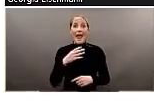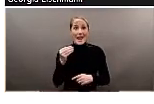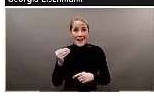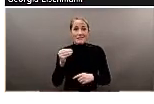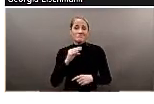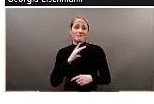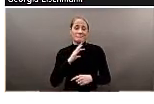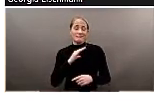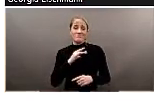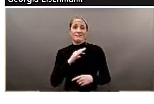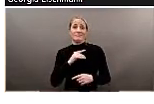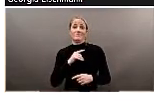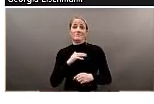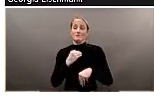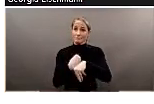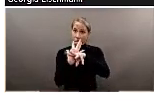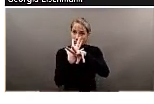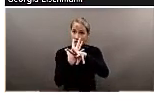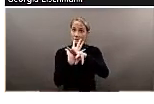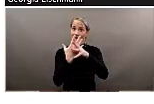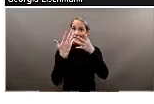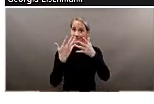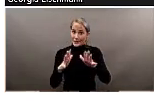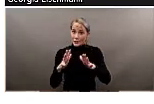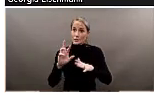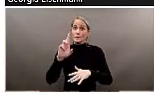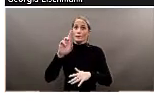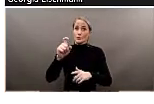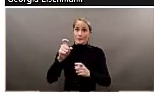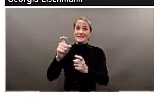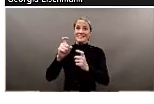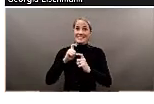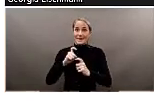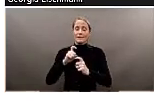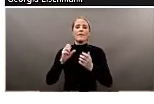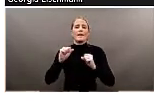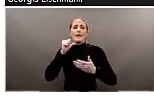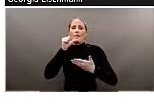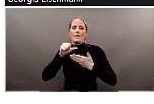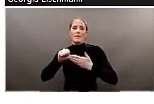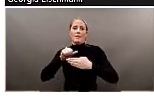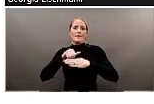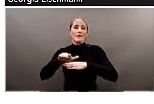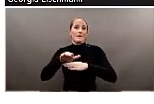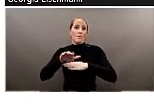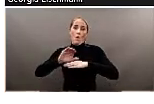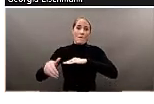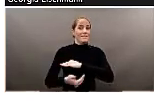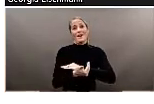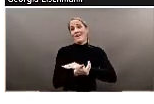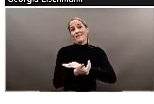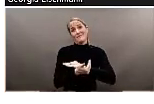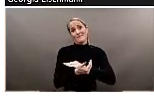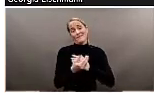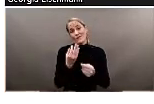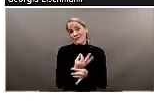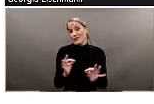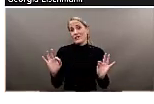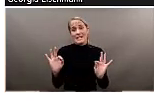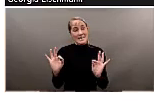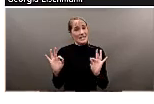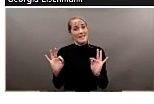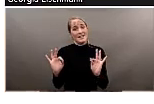but this program does include free overnight delivery 7 days a week. So if you